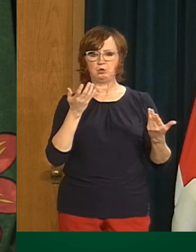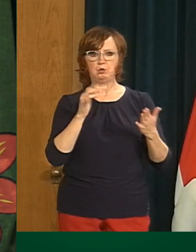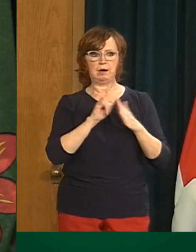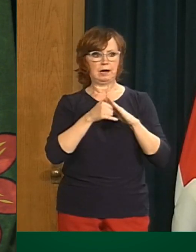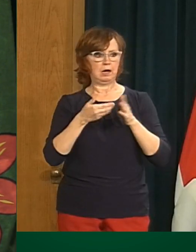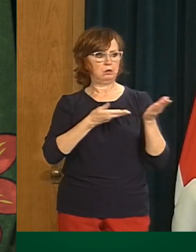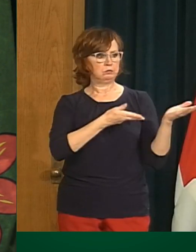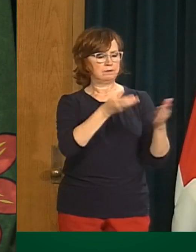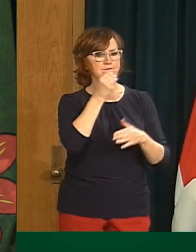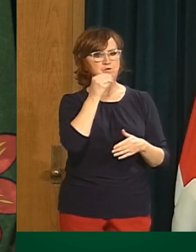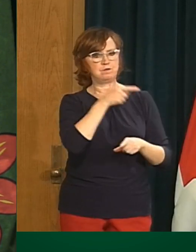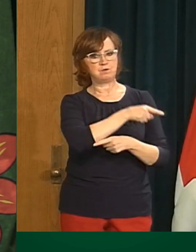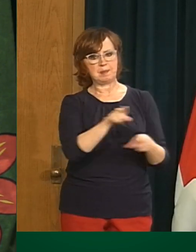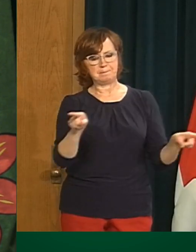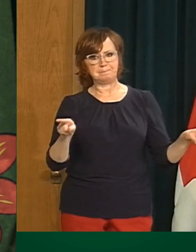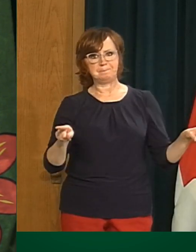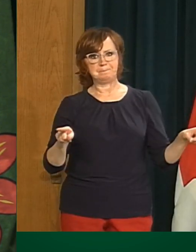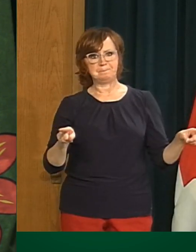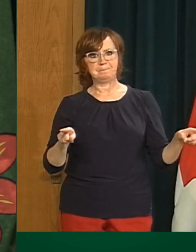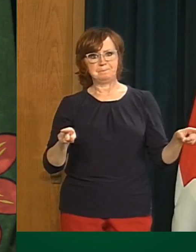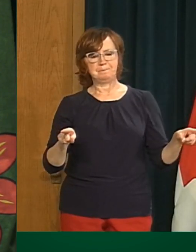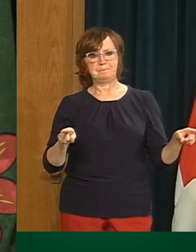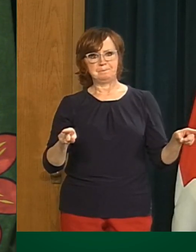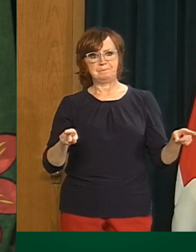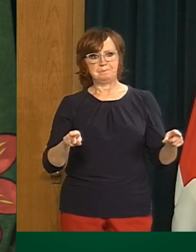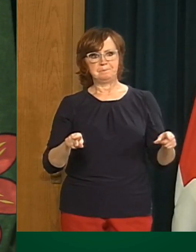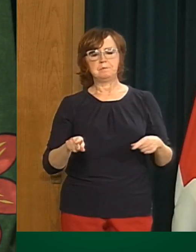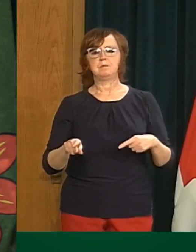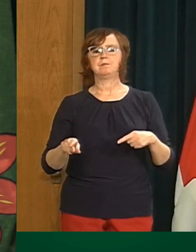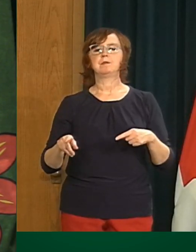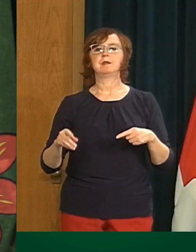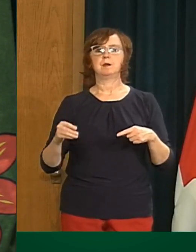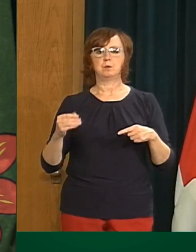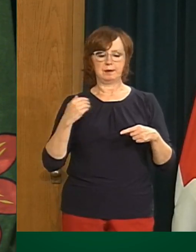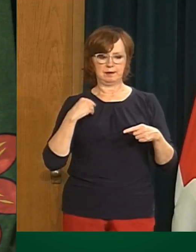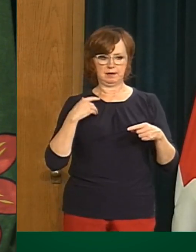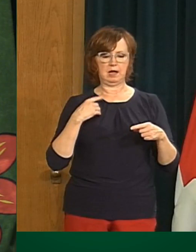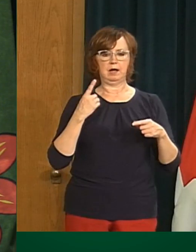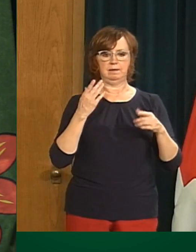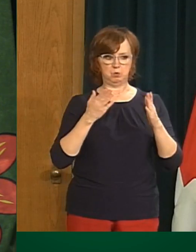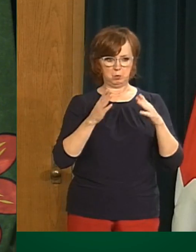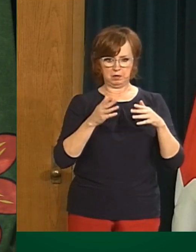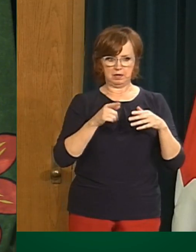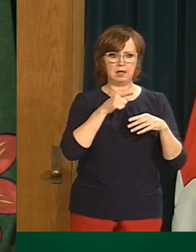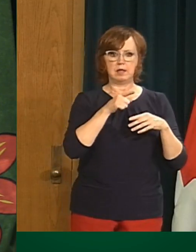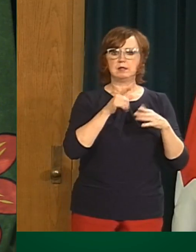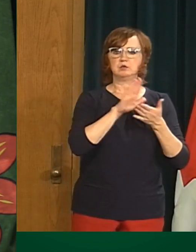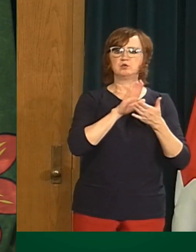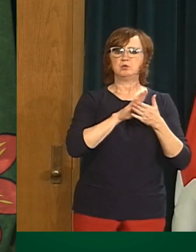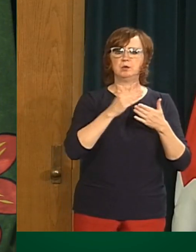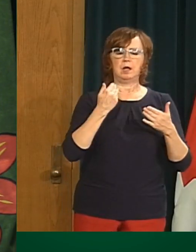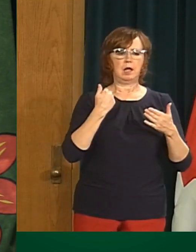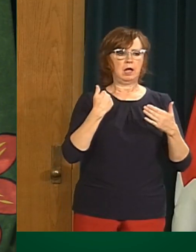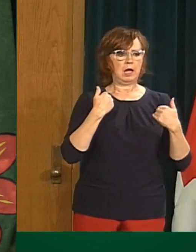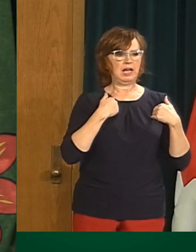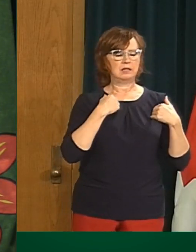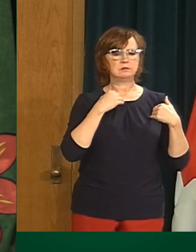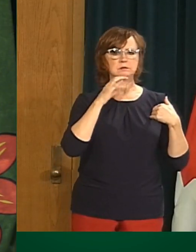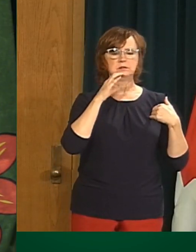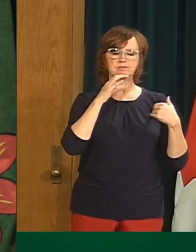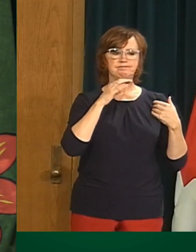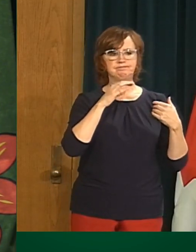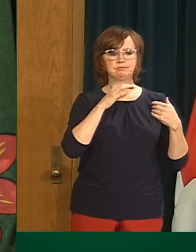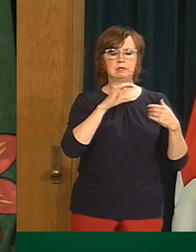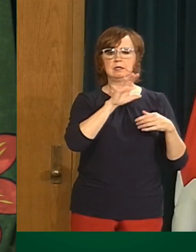provide those meals by having someone in the commercial kitchen that is in the school, or is there an opportunity for a partnership with